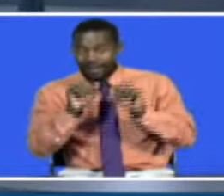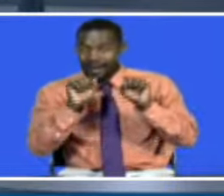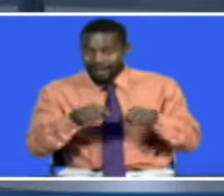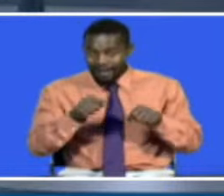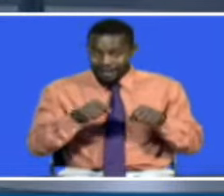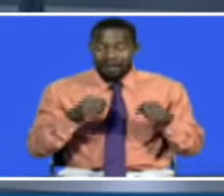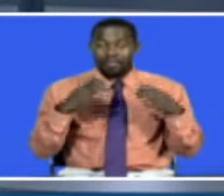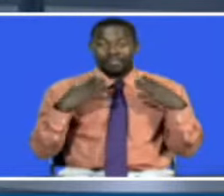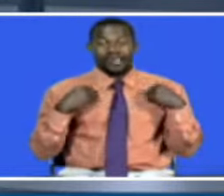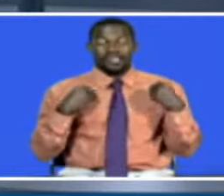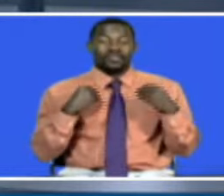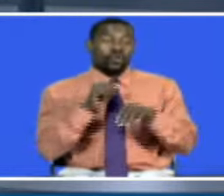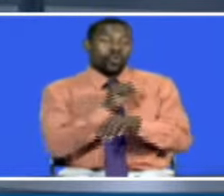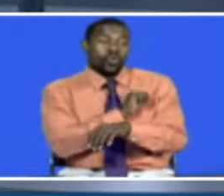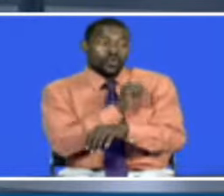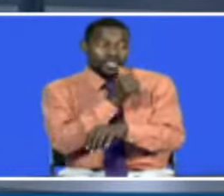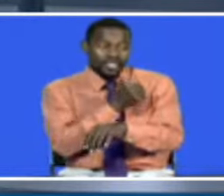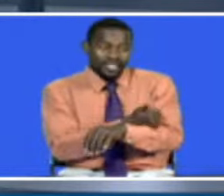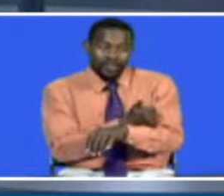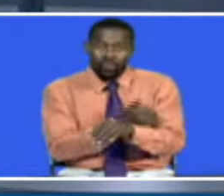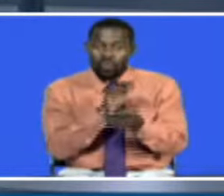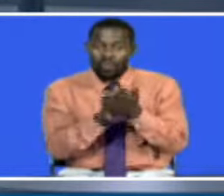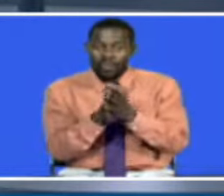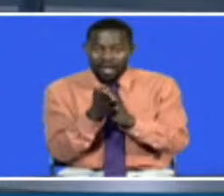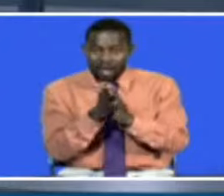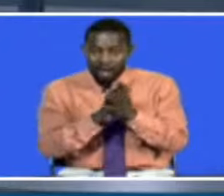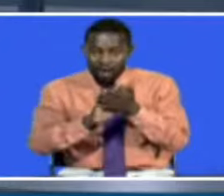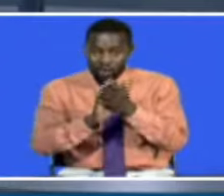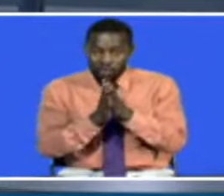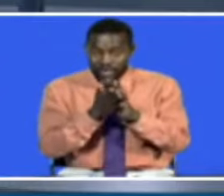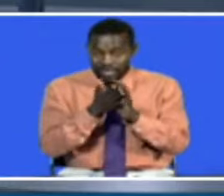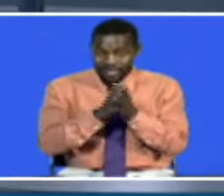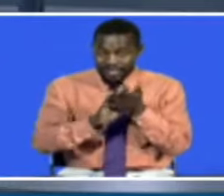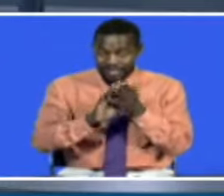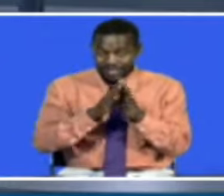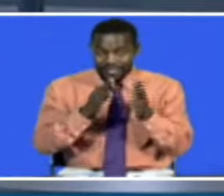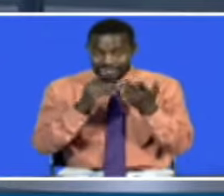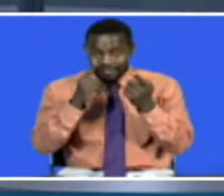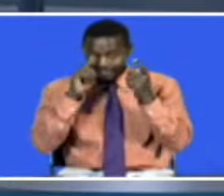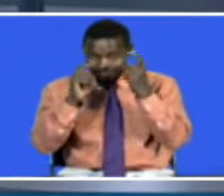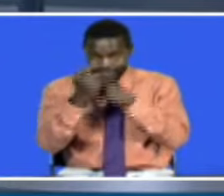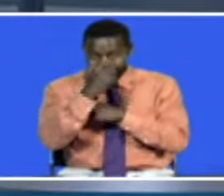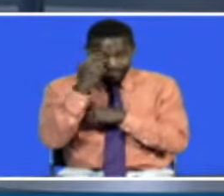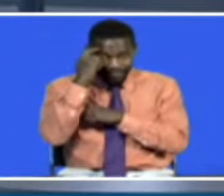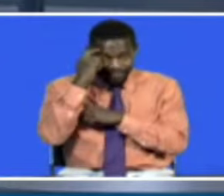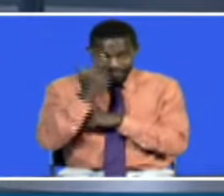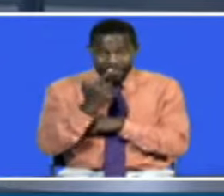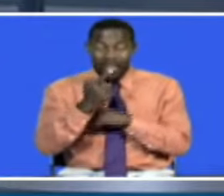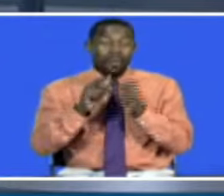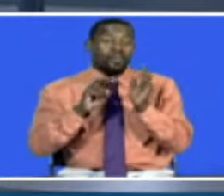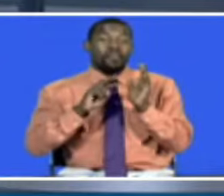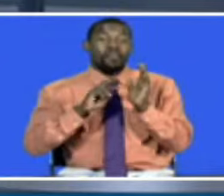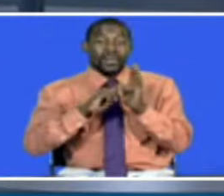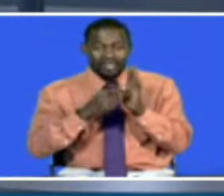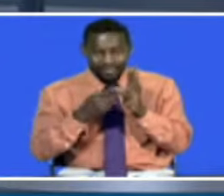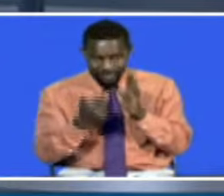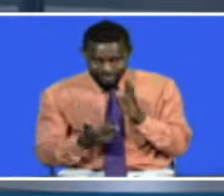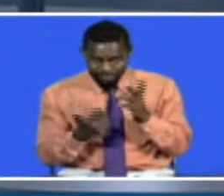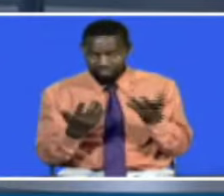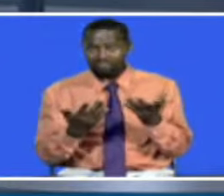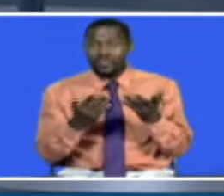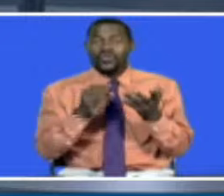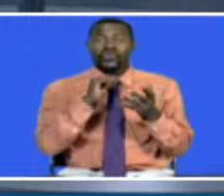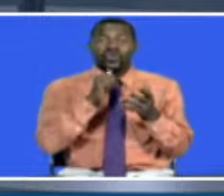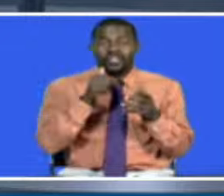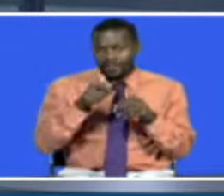their authority devoid of manipulation and any form of direction from the executive, that they are not an appendage of